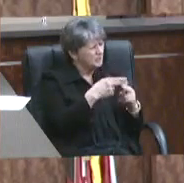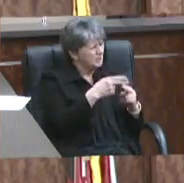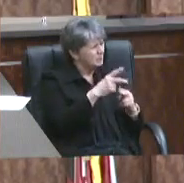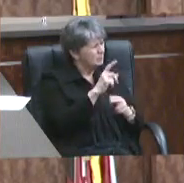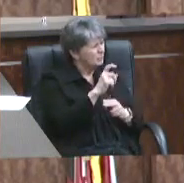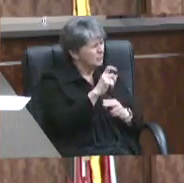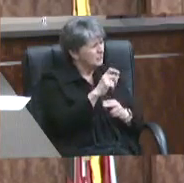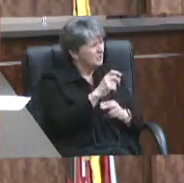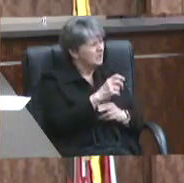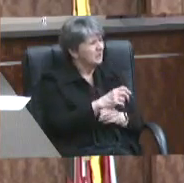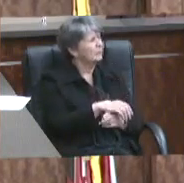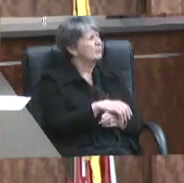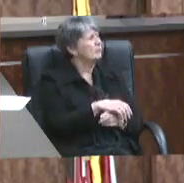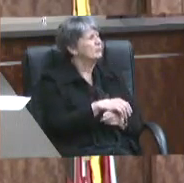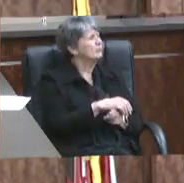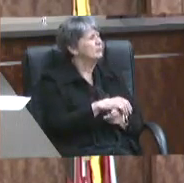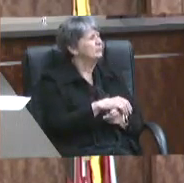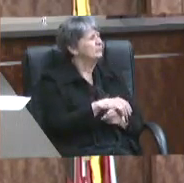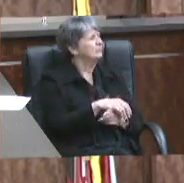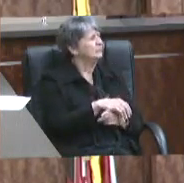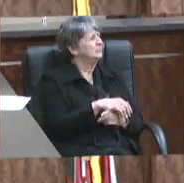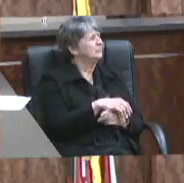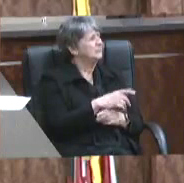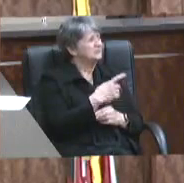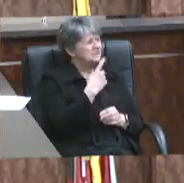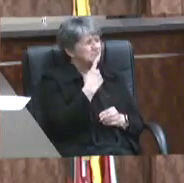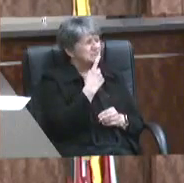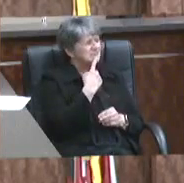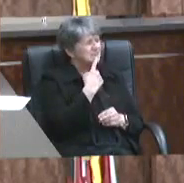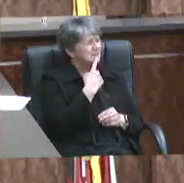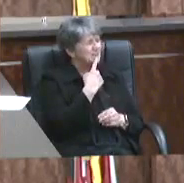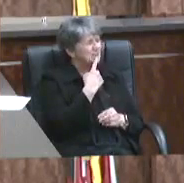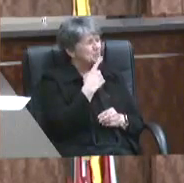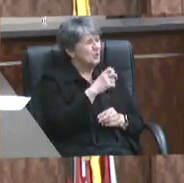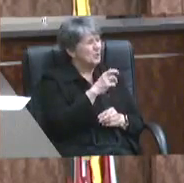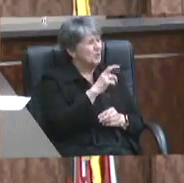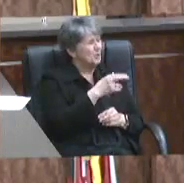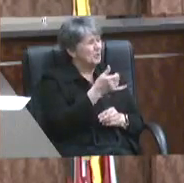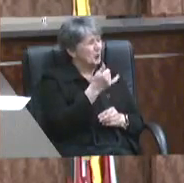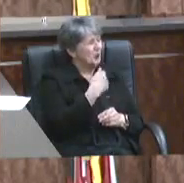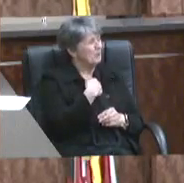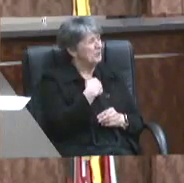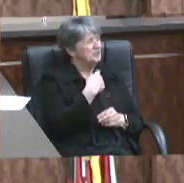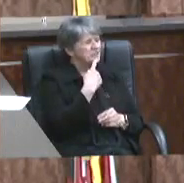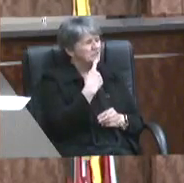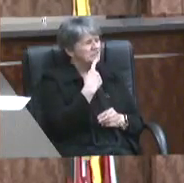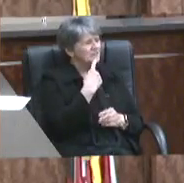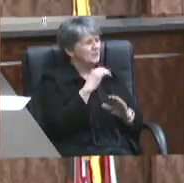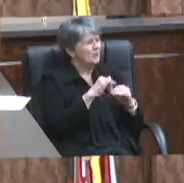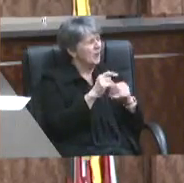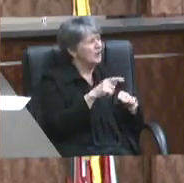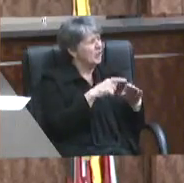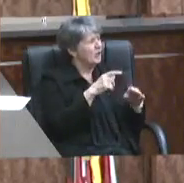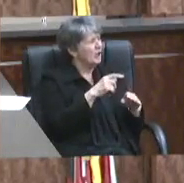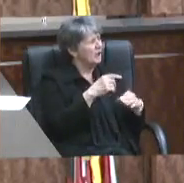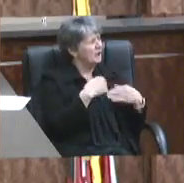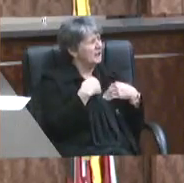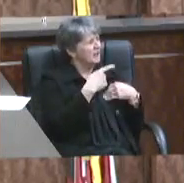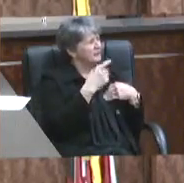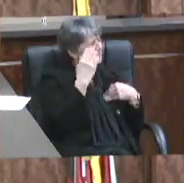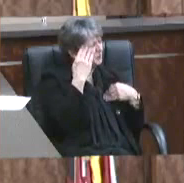She said you referred her to me. But anyways, so she said, well, how long have you known Rich?